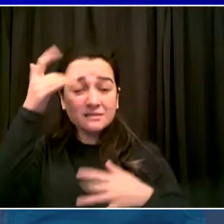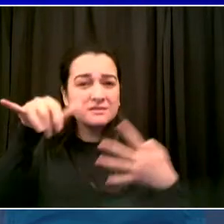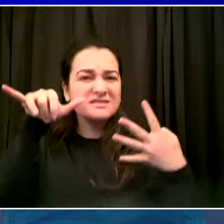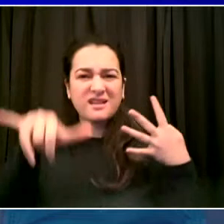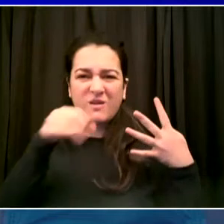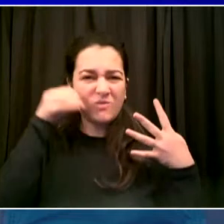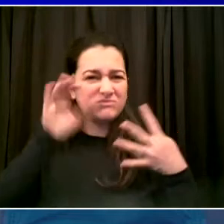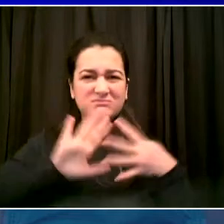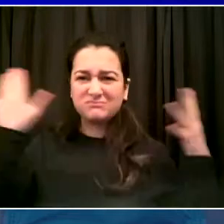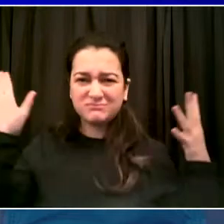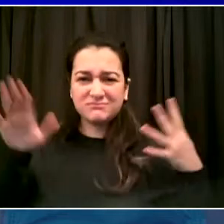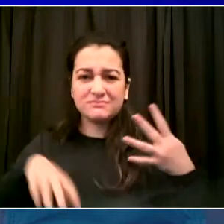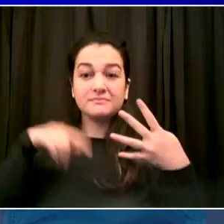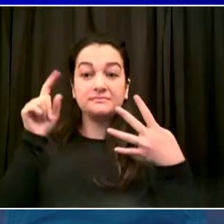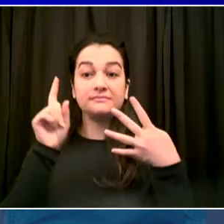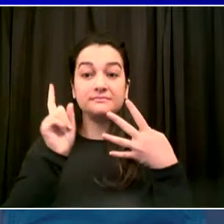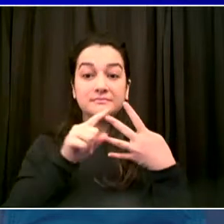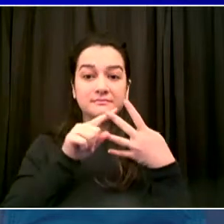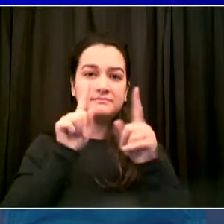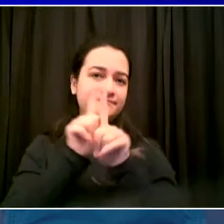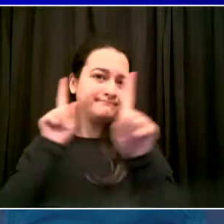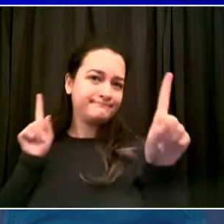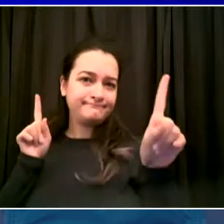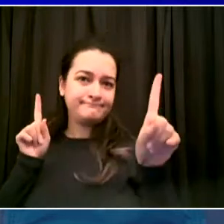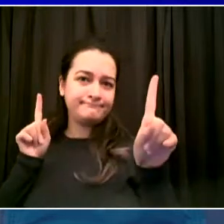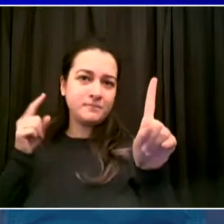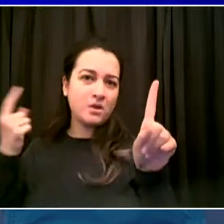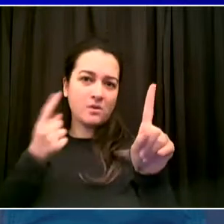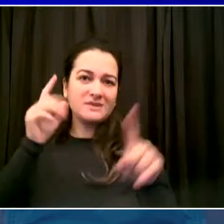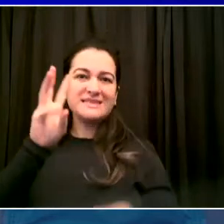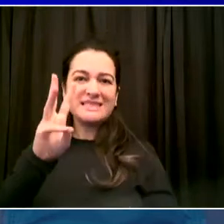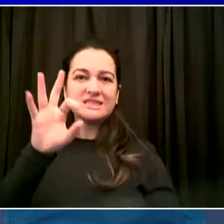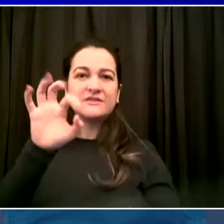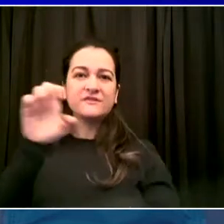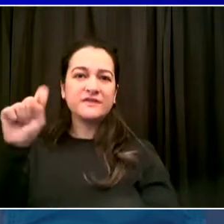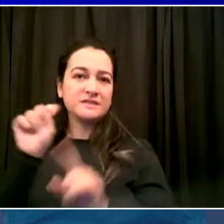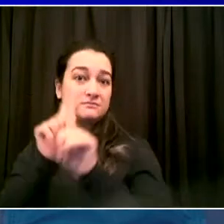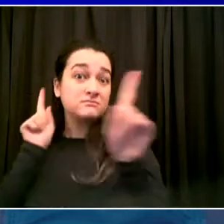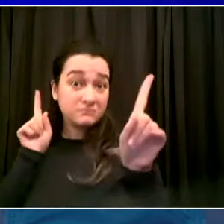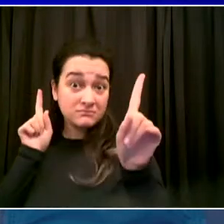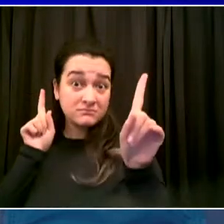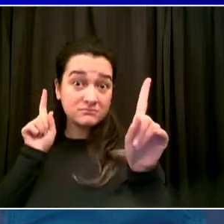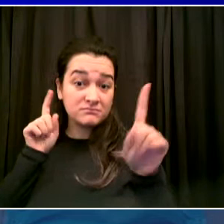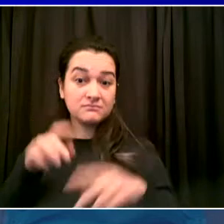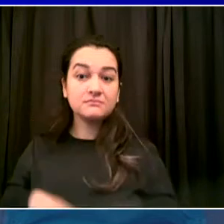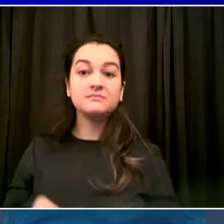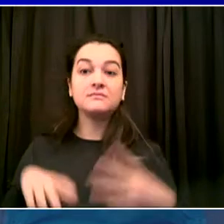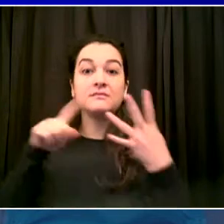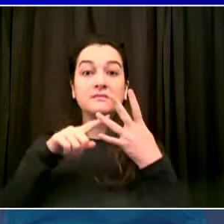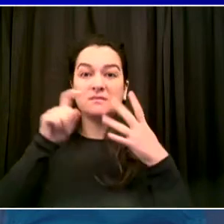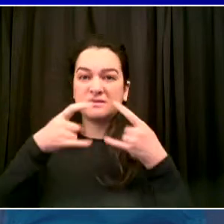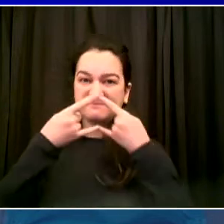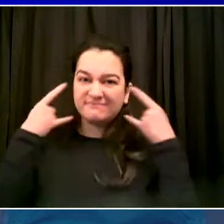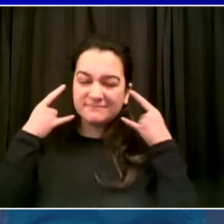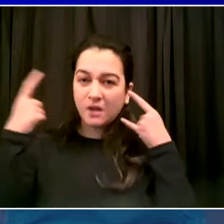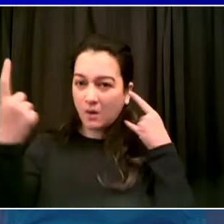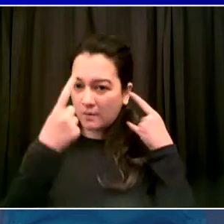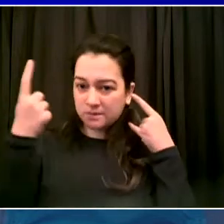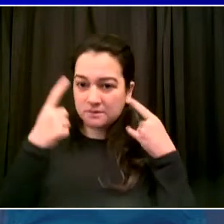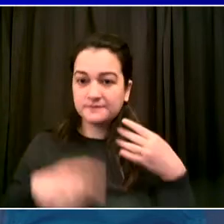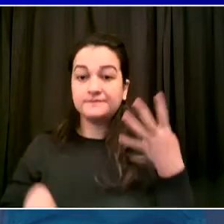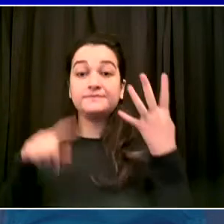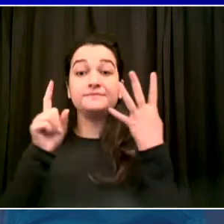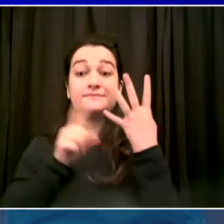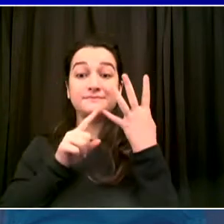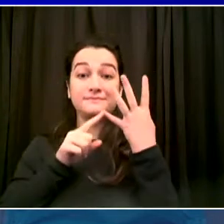that guidance from Test and Trace Corps. Make sure that you do things the right way. If you need to isolate, if you need to safely separate. But for everyone,